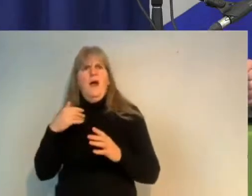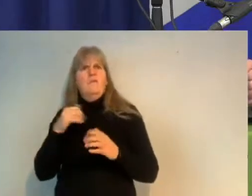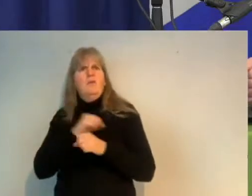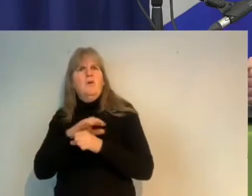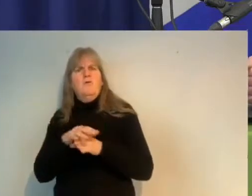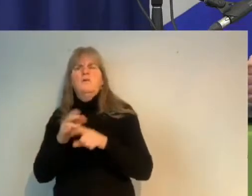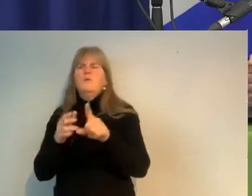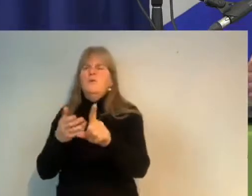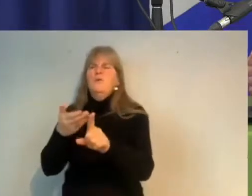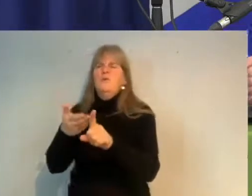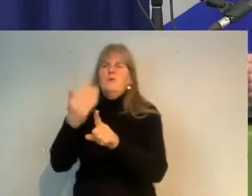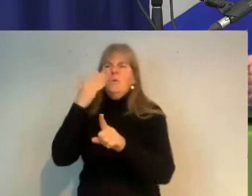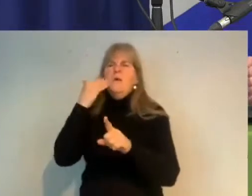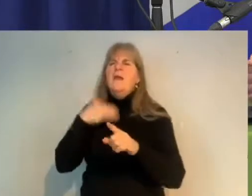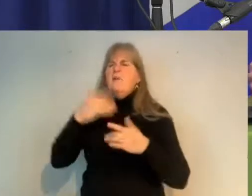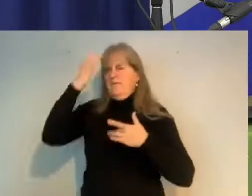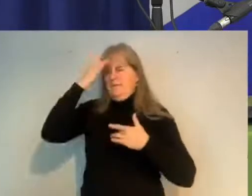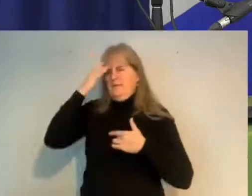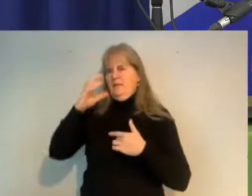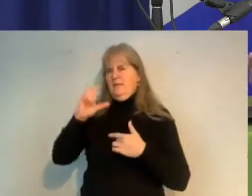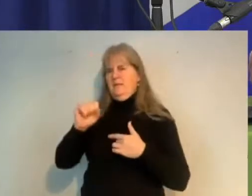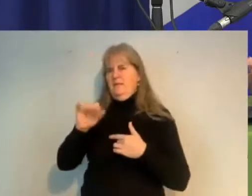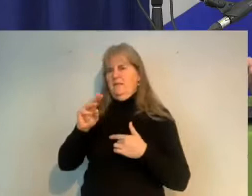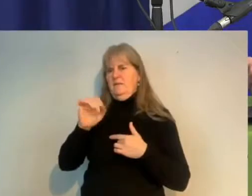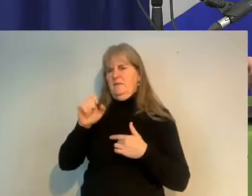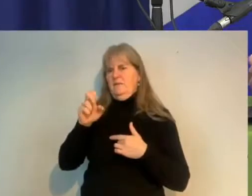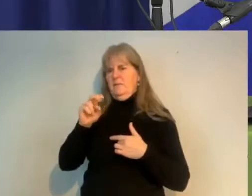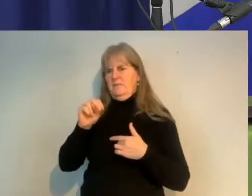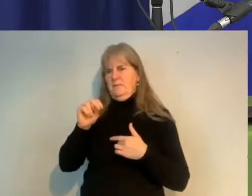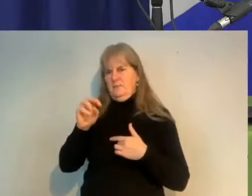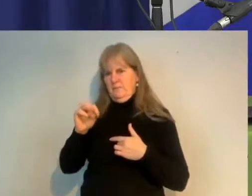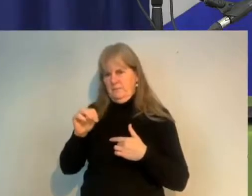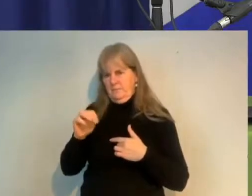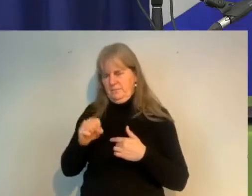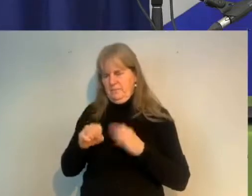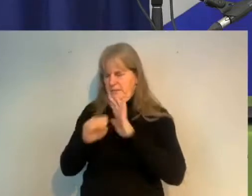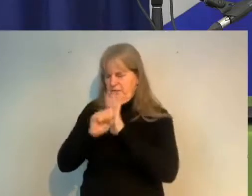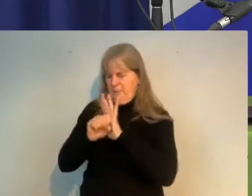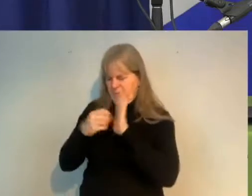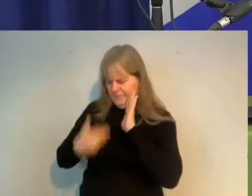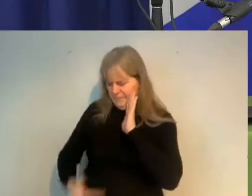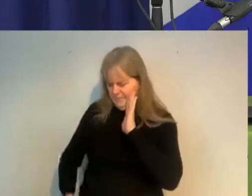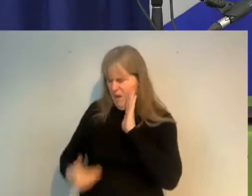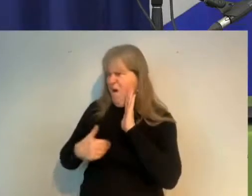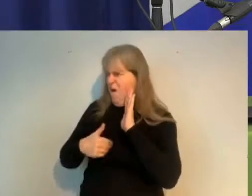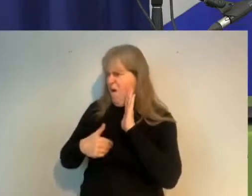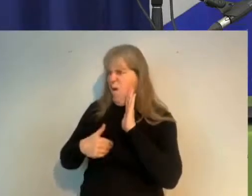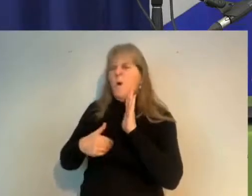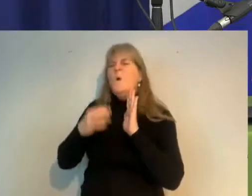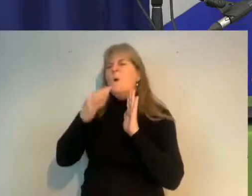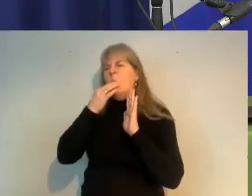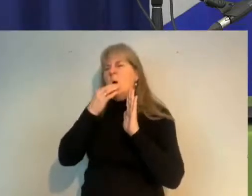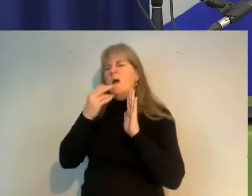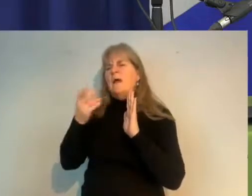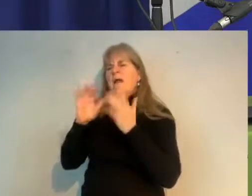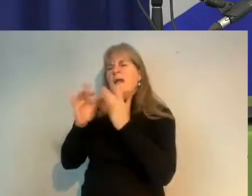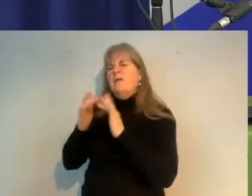symptoms. Very soon we will have information online that will tell you specifically how to sort this